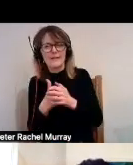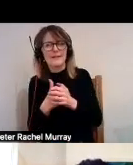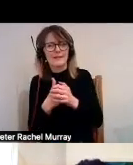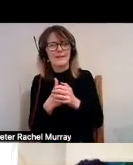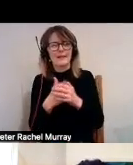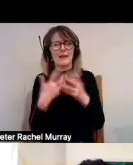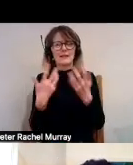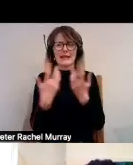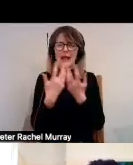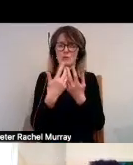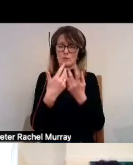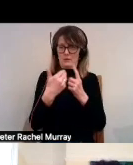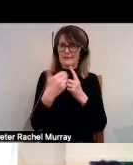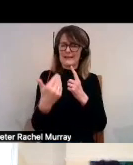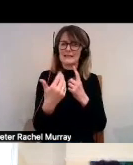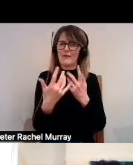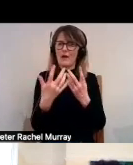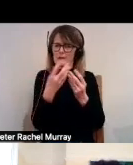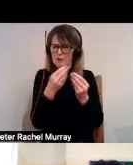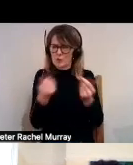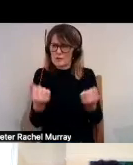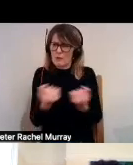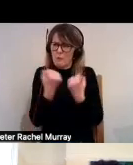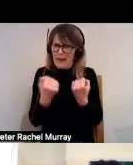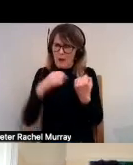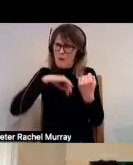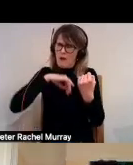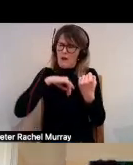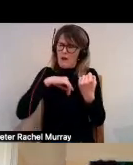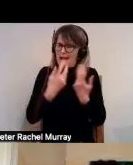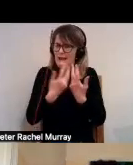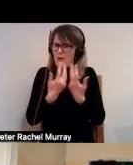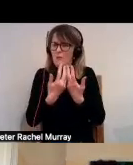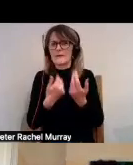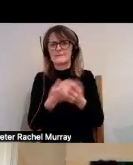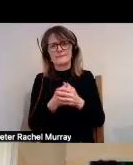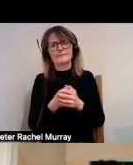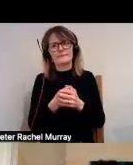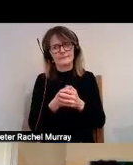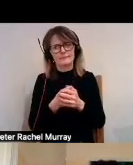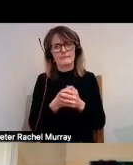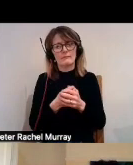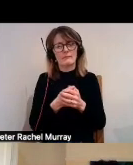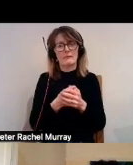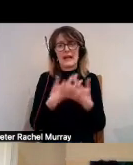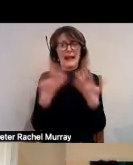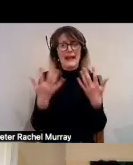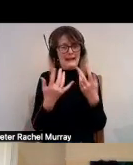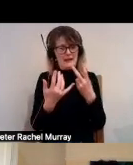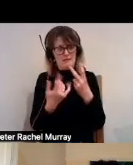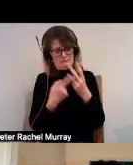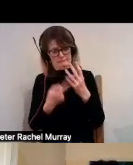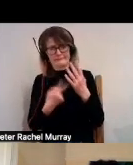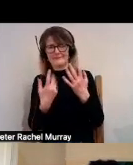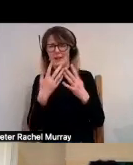on identifying our sources of power, and which of those are we perhaps a little bit uncomfortable about, and then what might we do